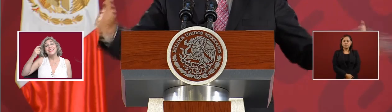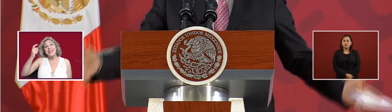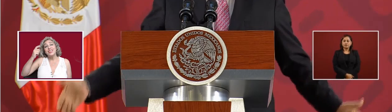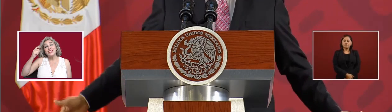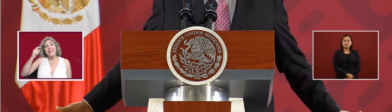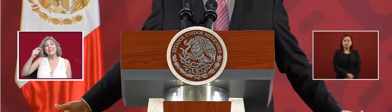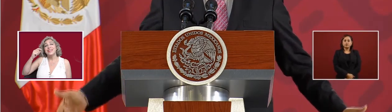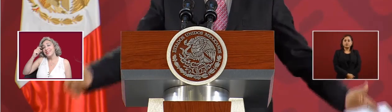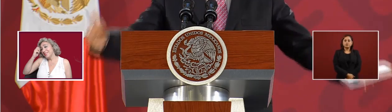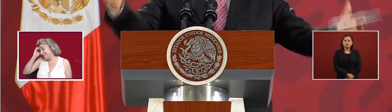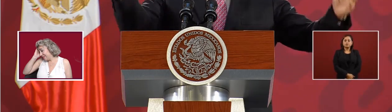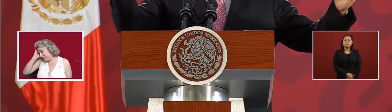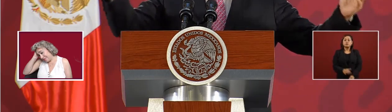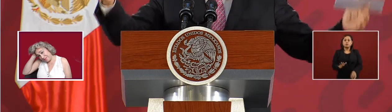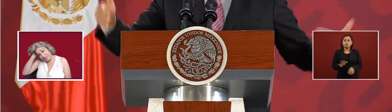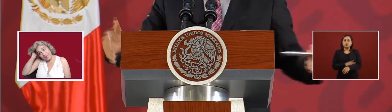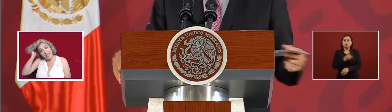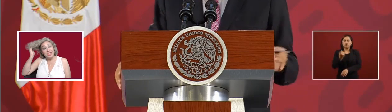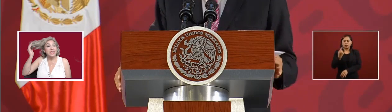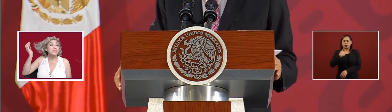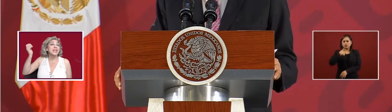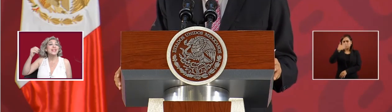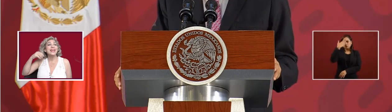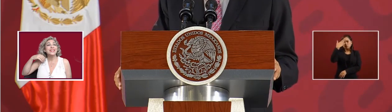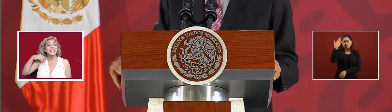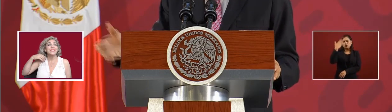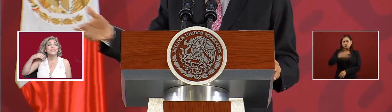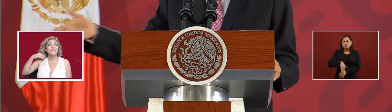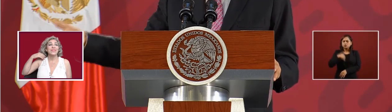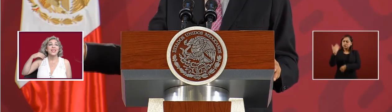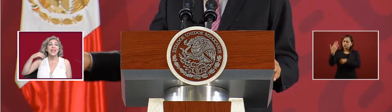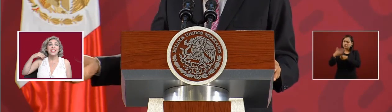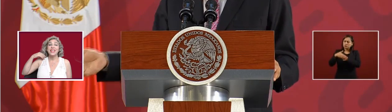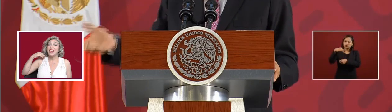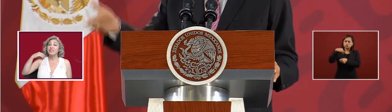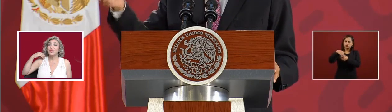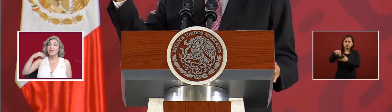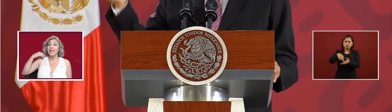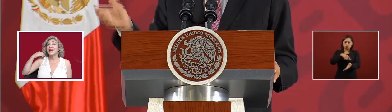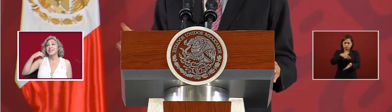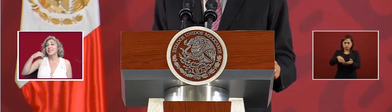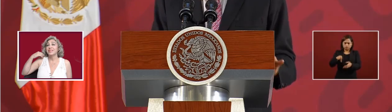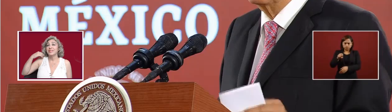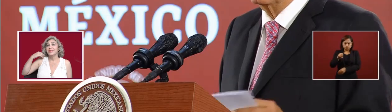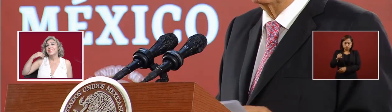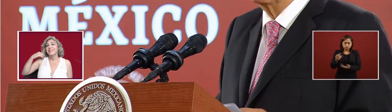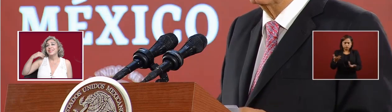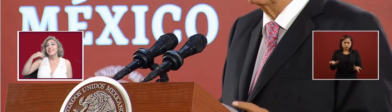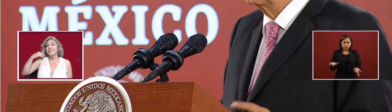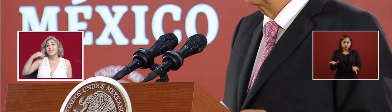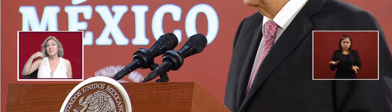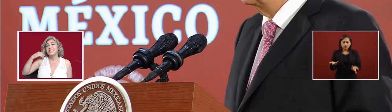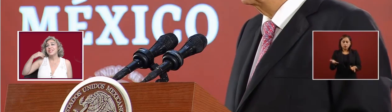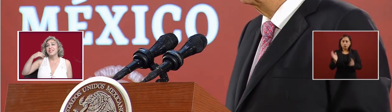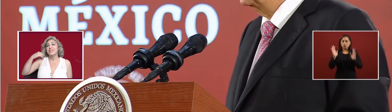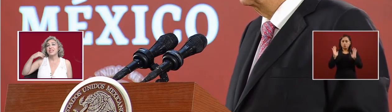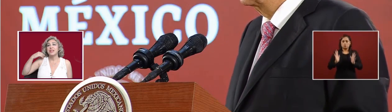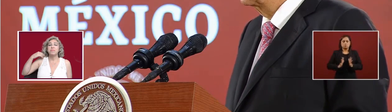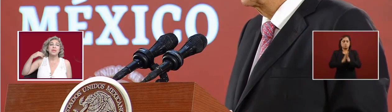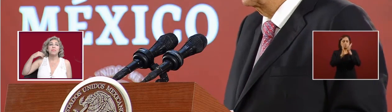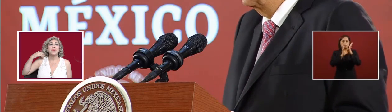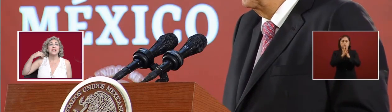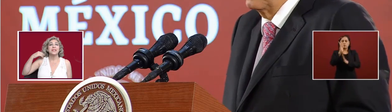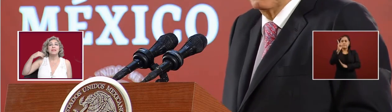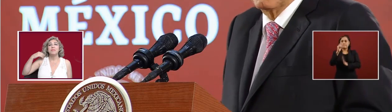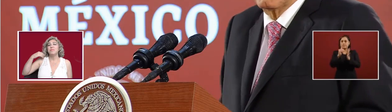as I understand it there's going to be an election and they have to elect so let's see there's